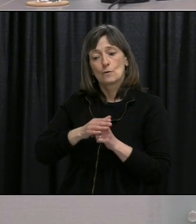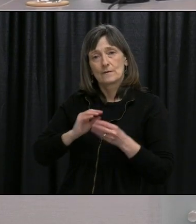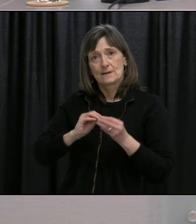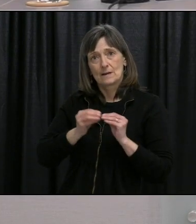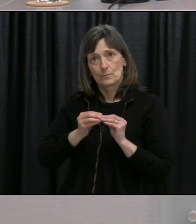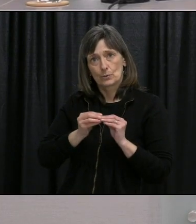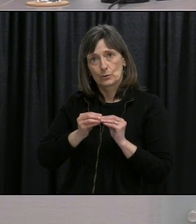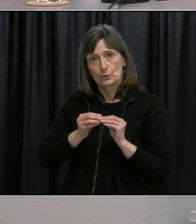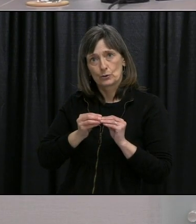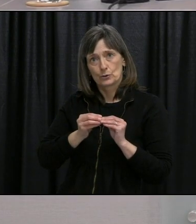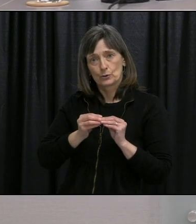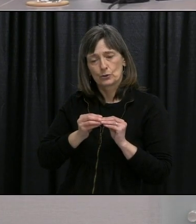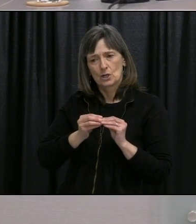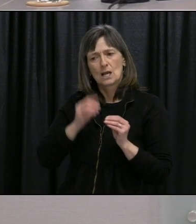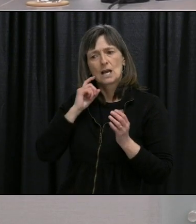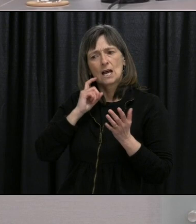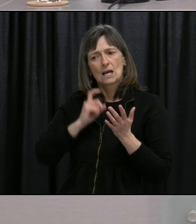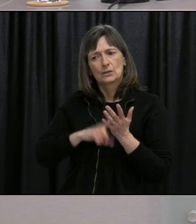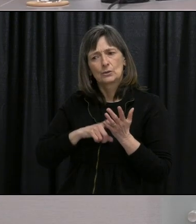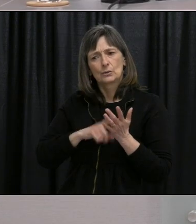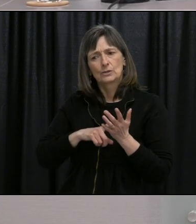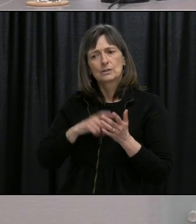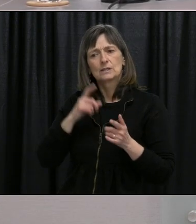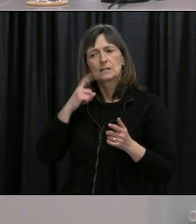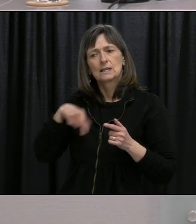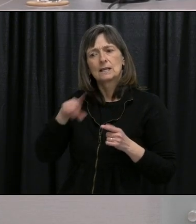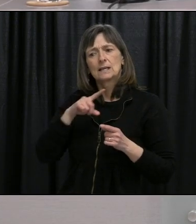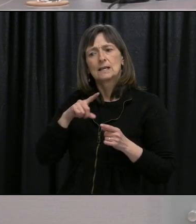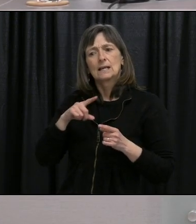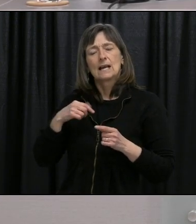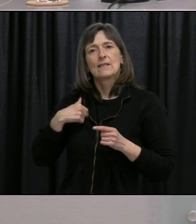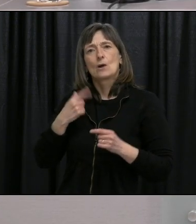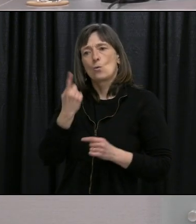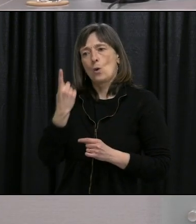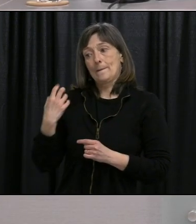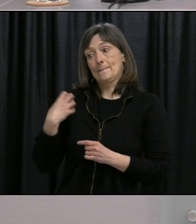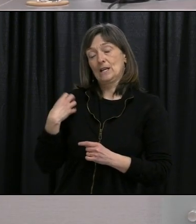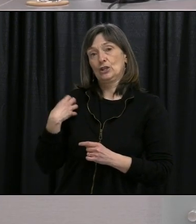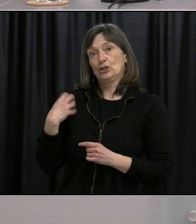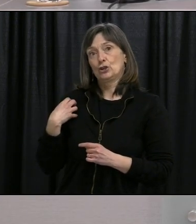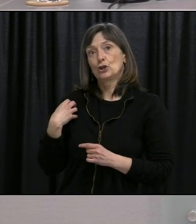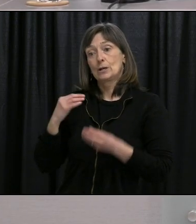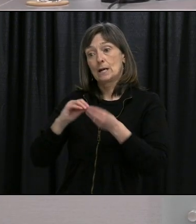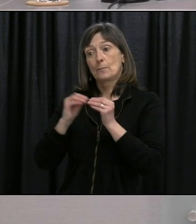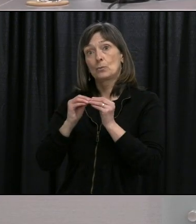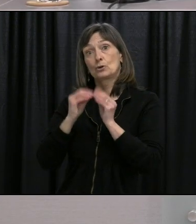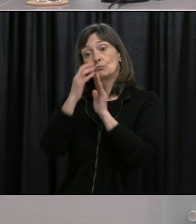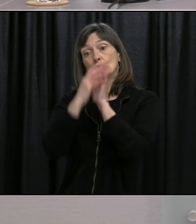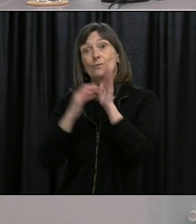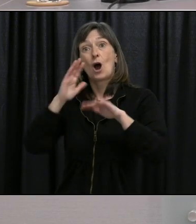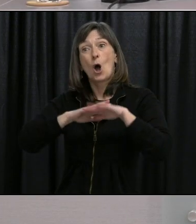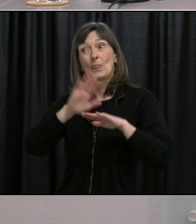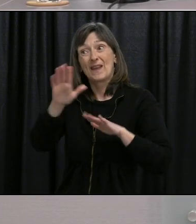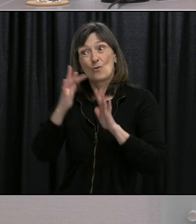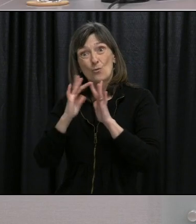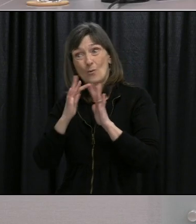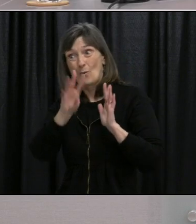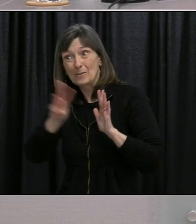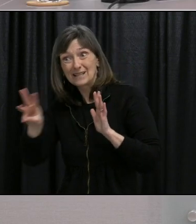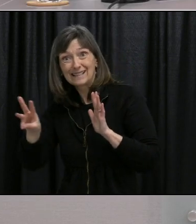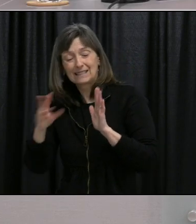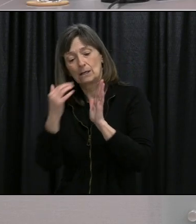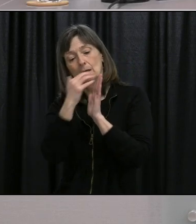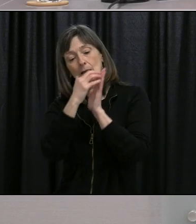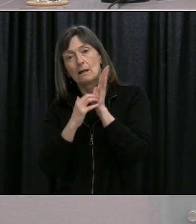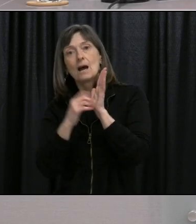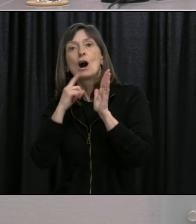least one cabinet minister on a completely red background with a Liberal Party banner. Is this really appropriate right now, putting that Liberal stamp on the work of